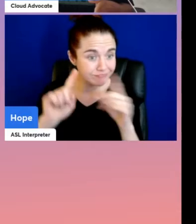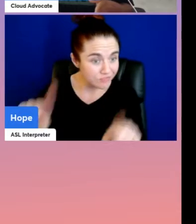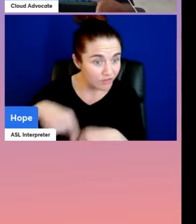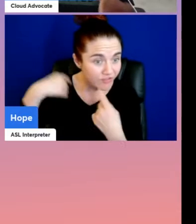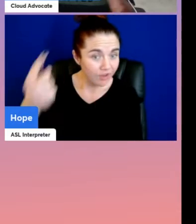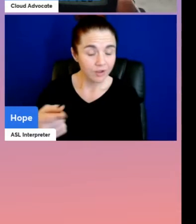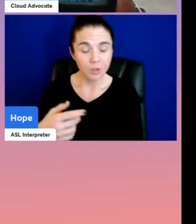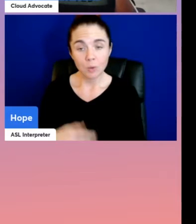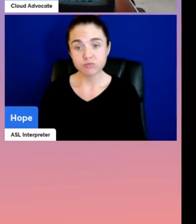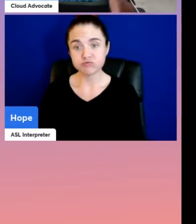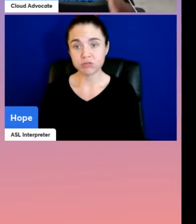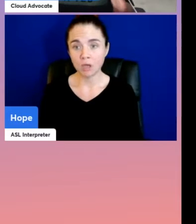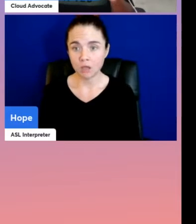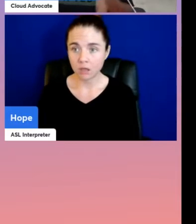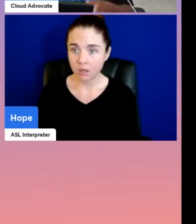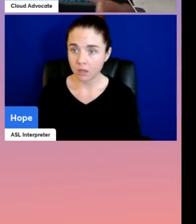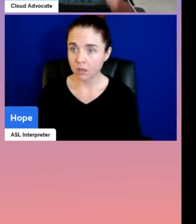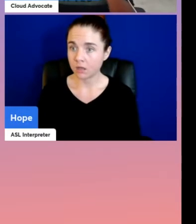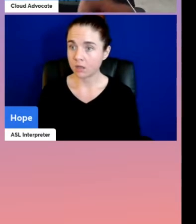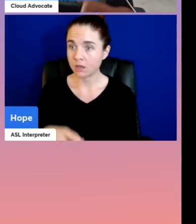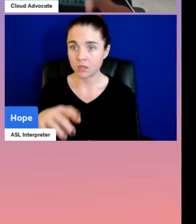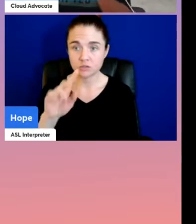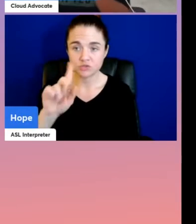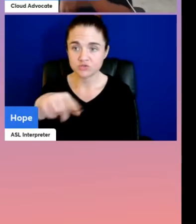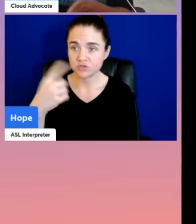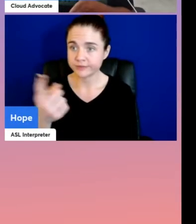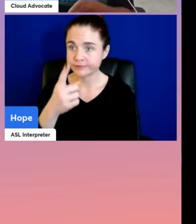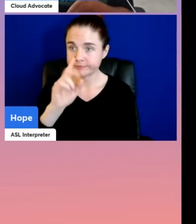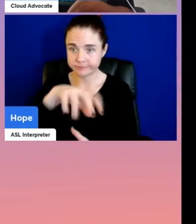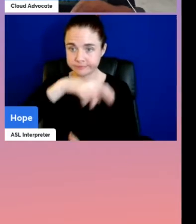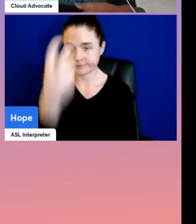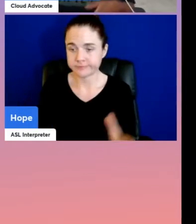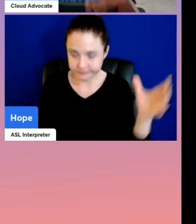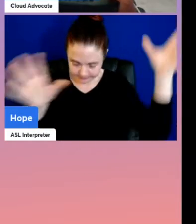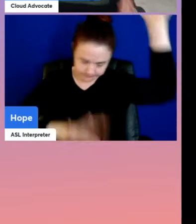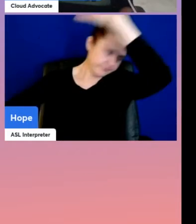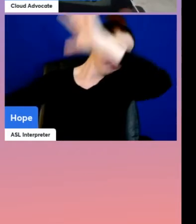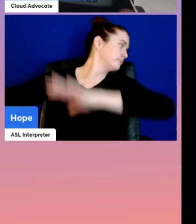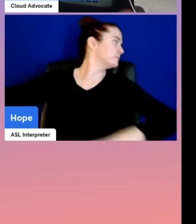series of baptism by fire after another.